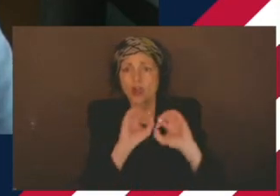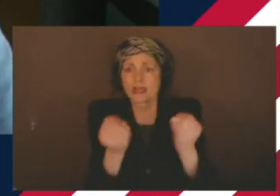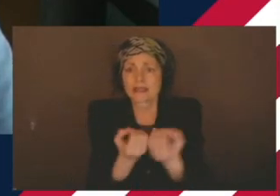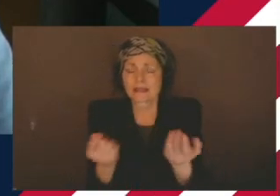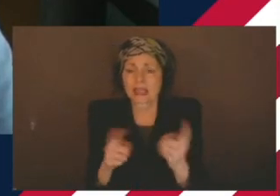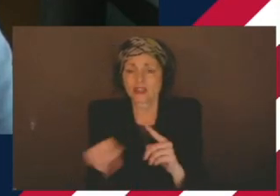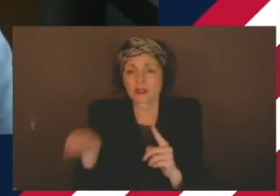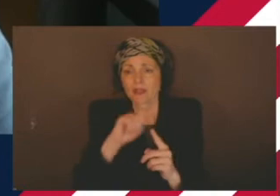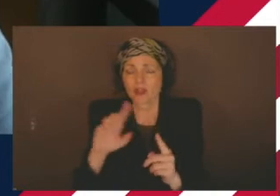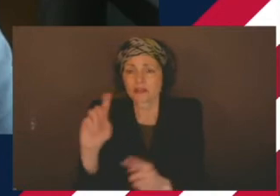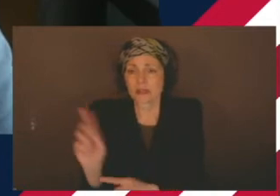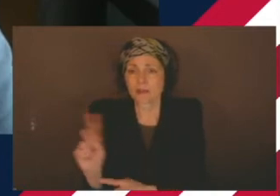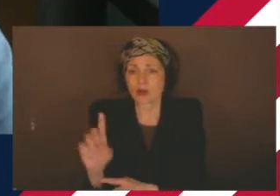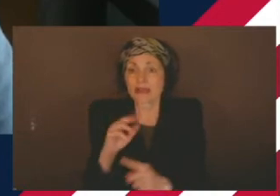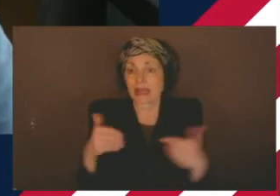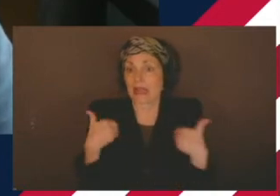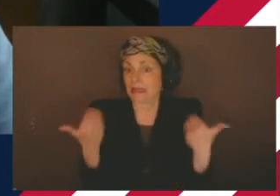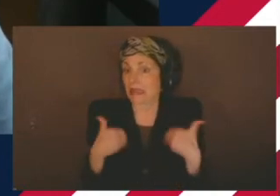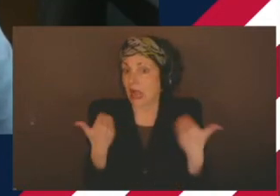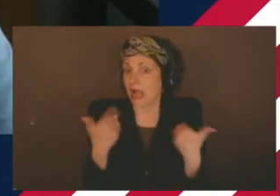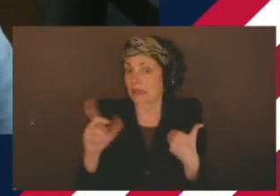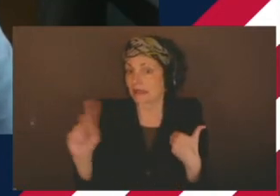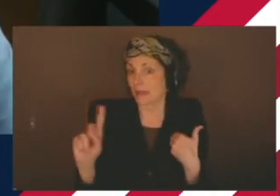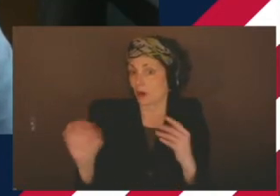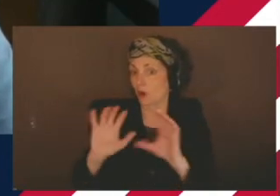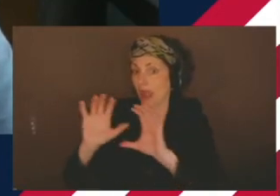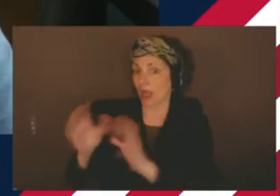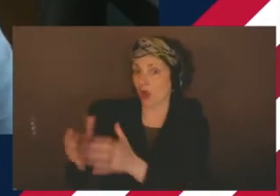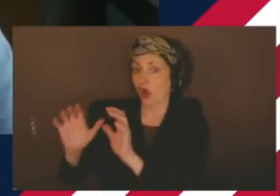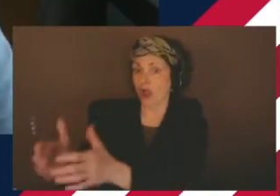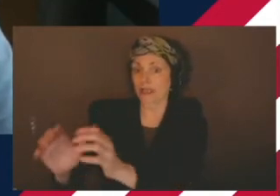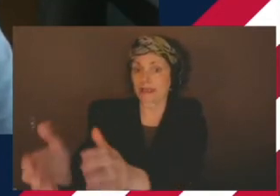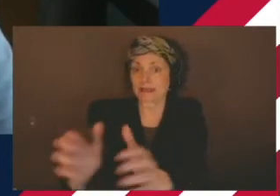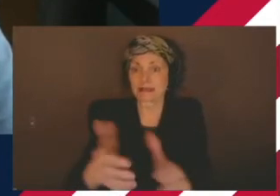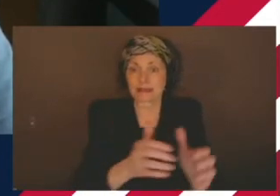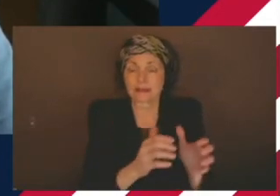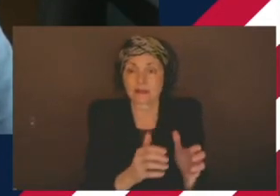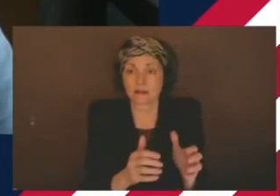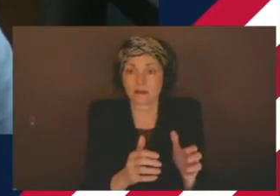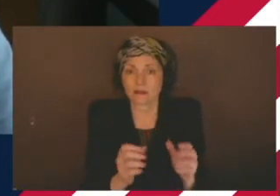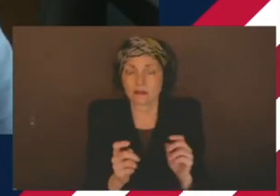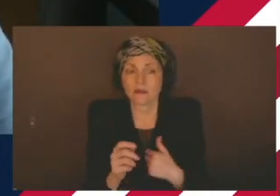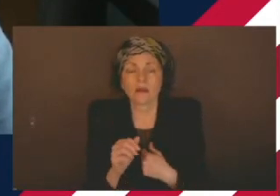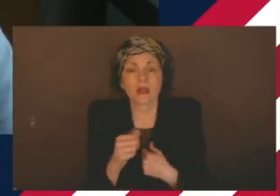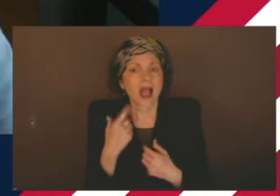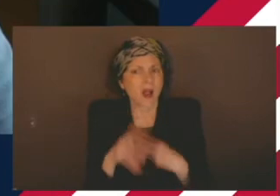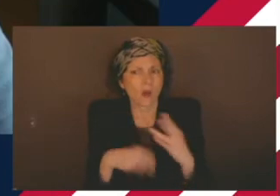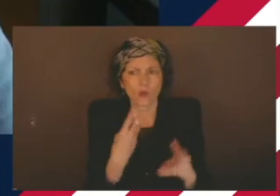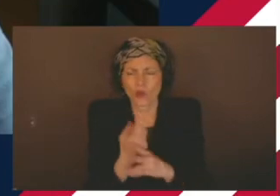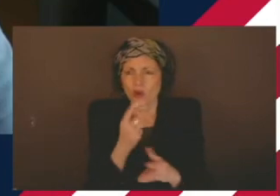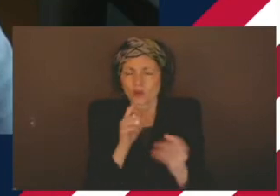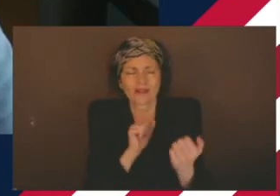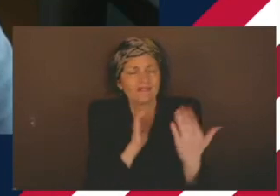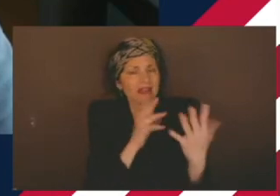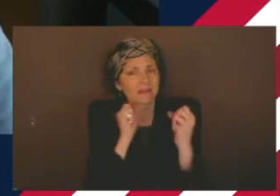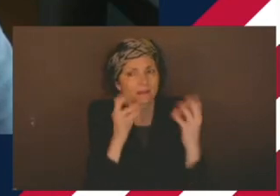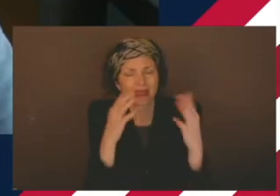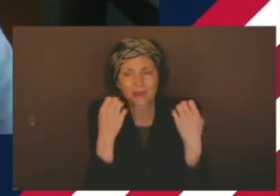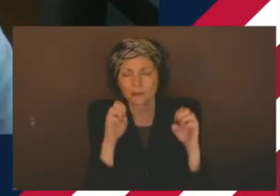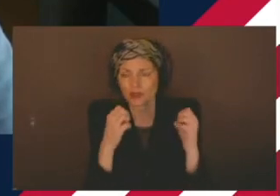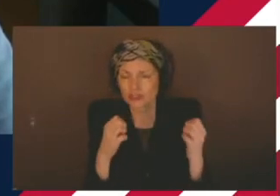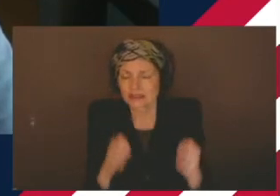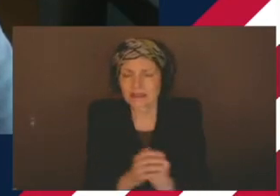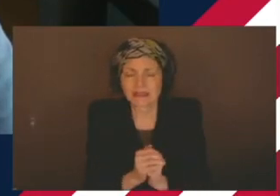Young Democratic caucuses. Our nation and world face integrally related crises: the climate emergency, the